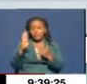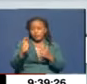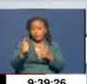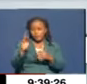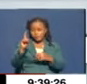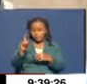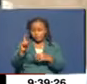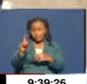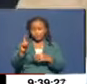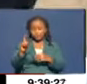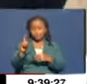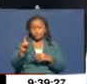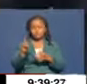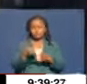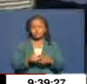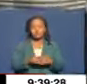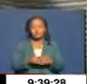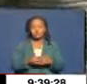News Wrap.